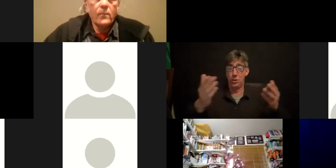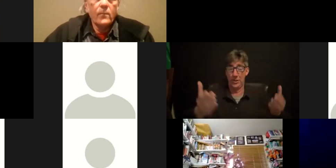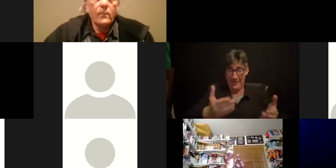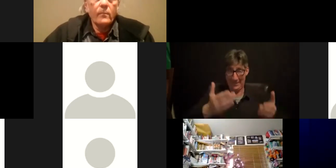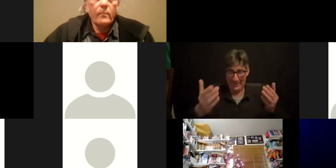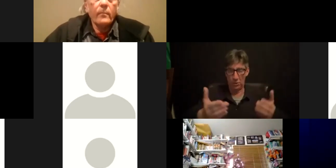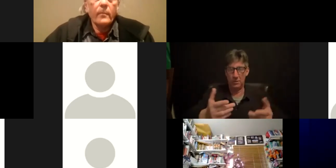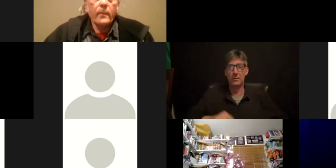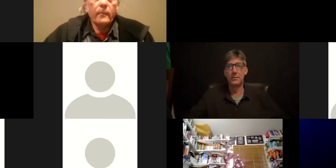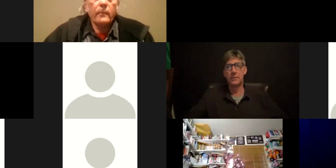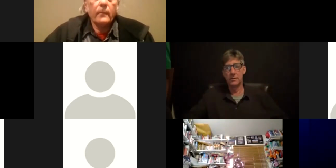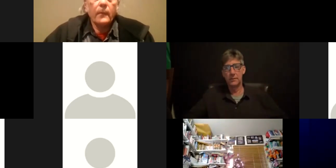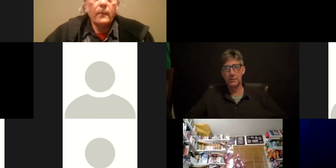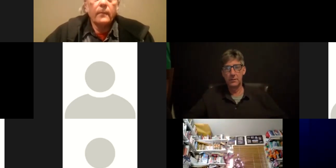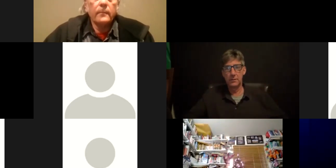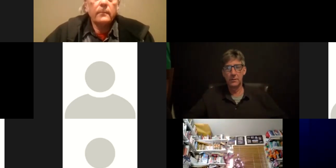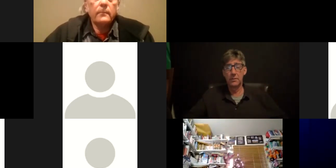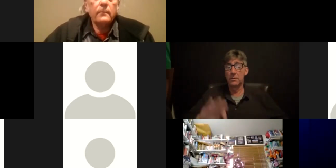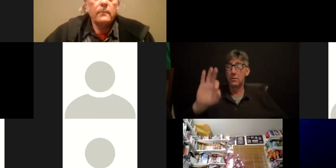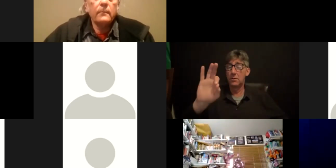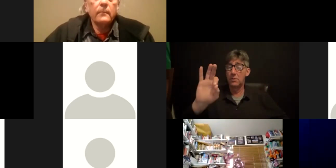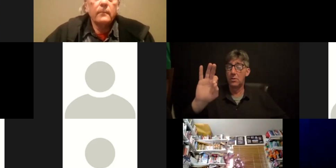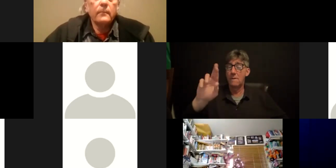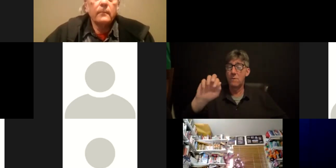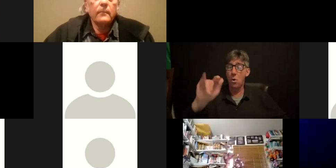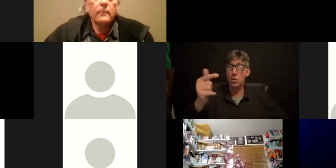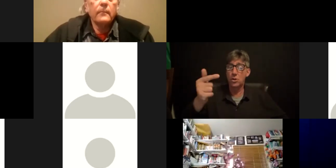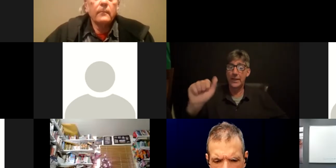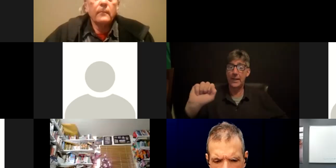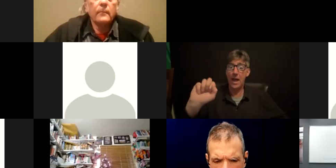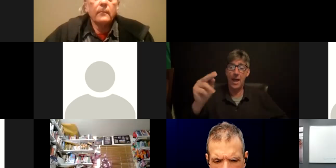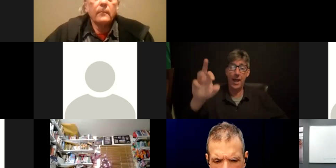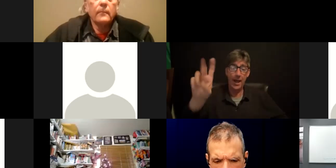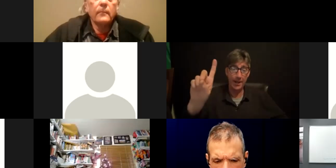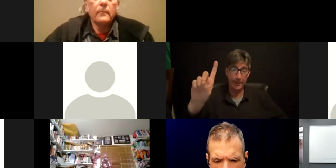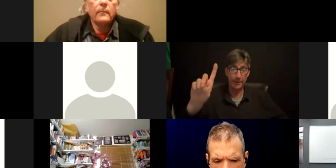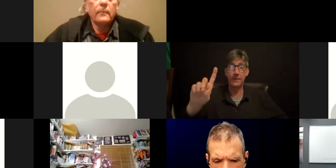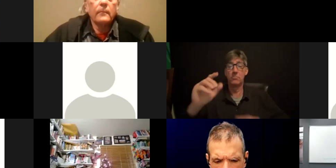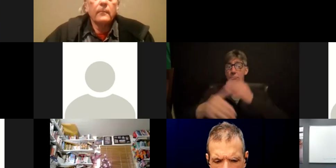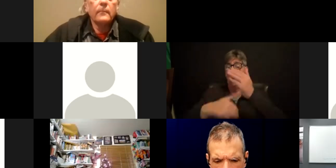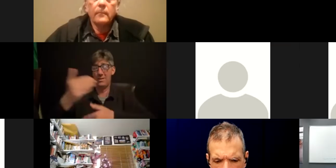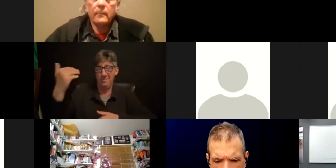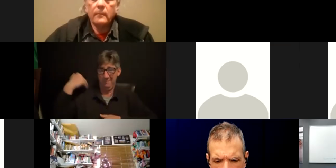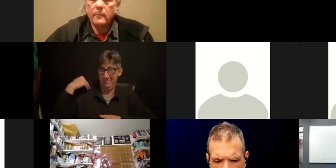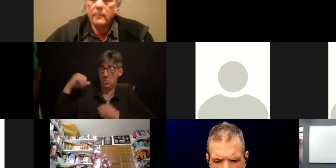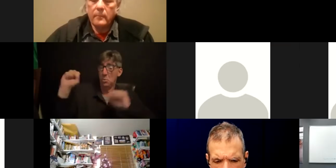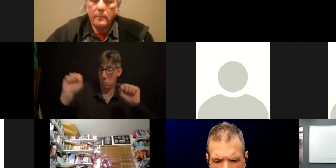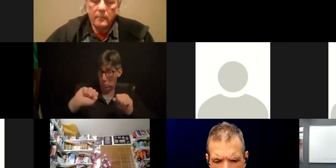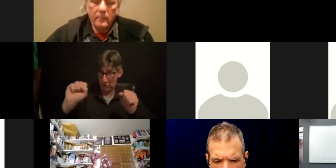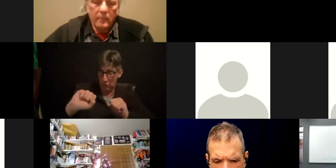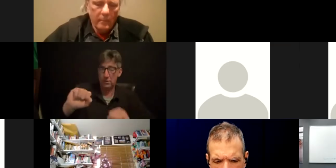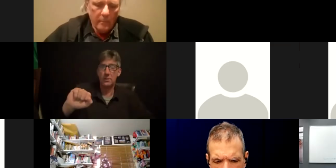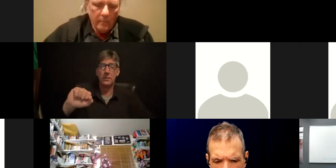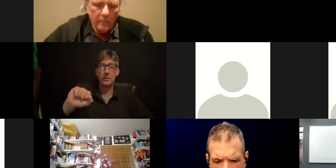folks, as part of the Forging Ahead process last winter, not only did we, like I